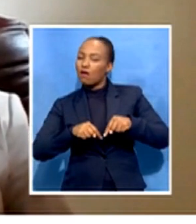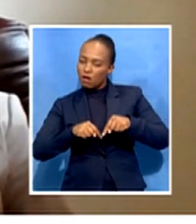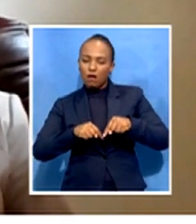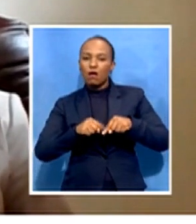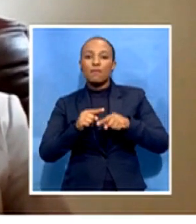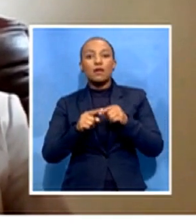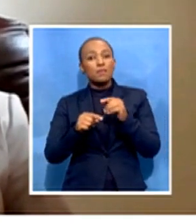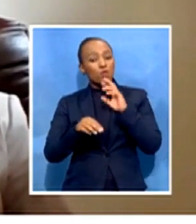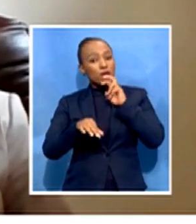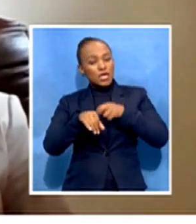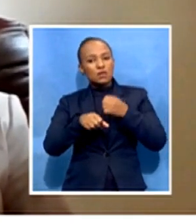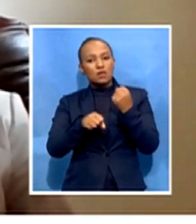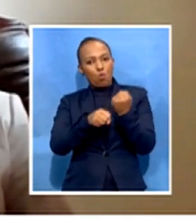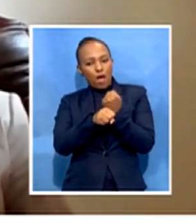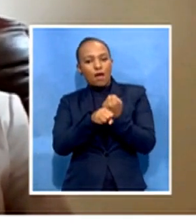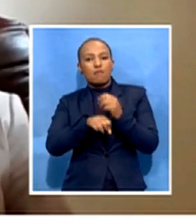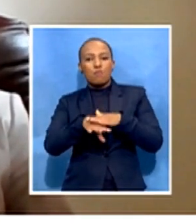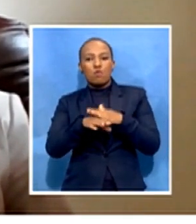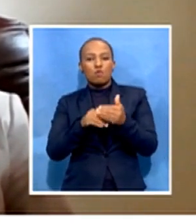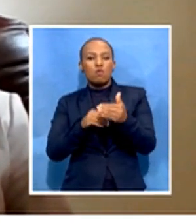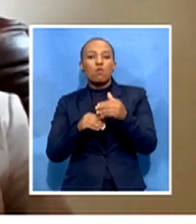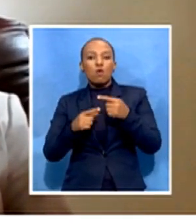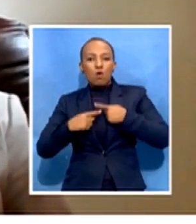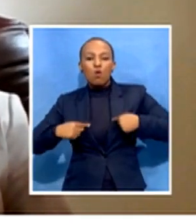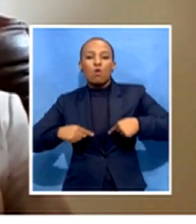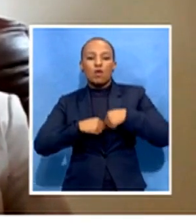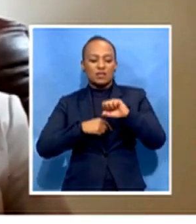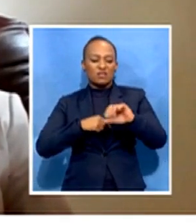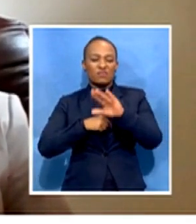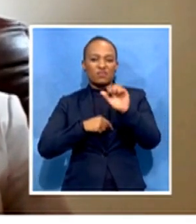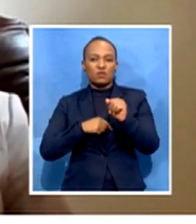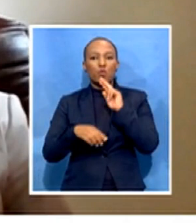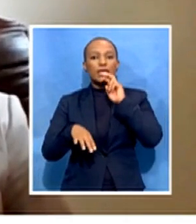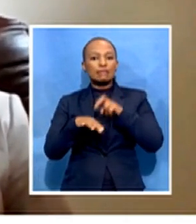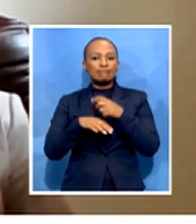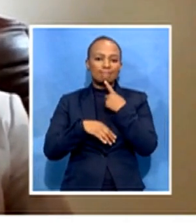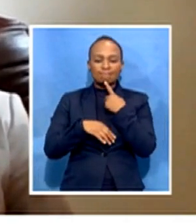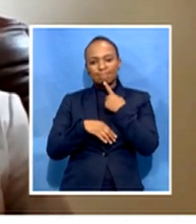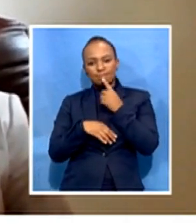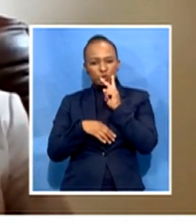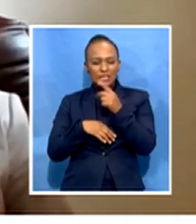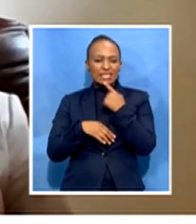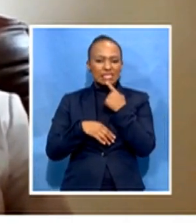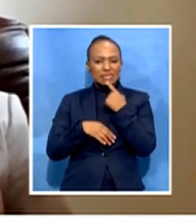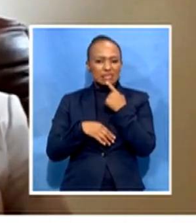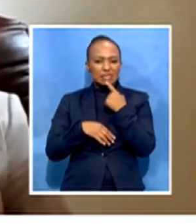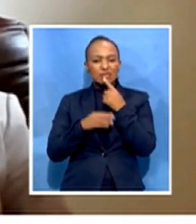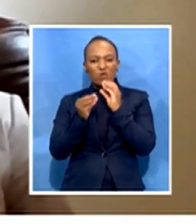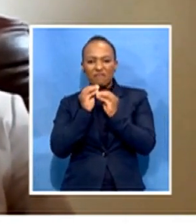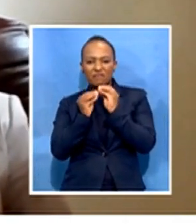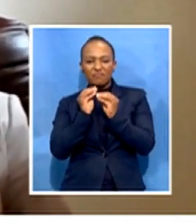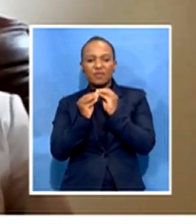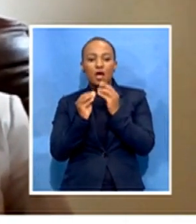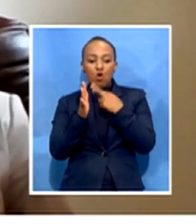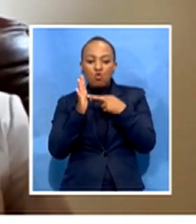us as South Africans should be asking the question of how do we actually play a meaningful role in terms of trying to assist and in terms of working towards